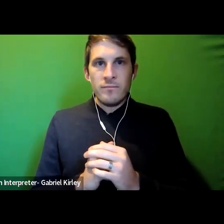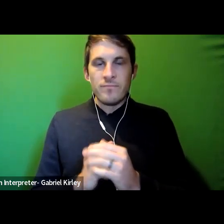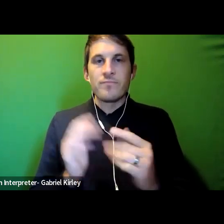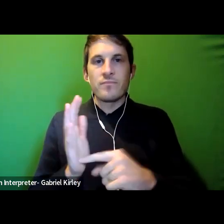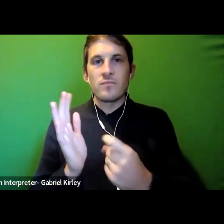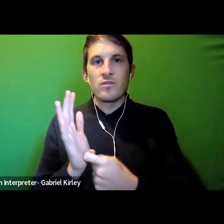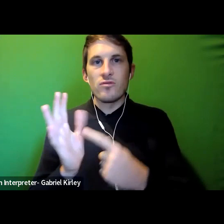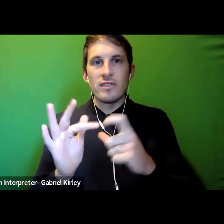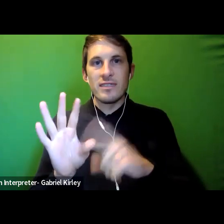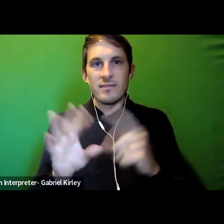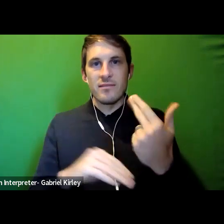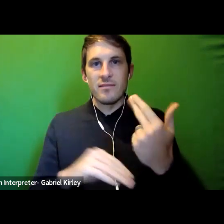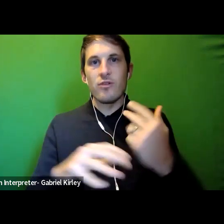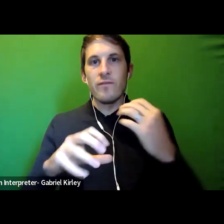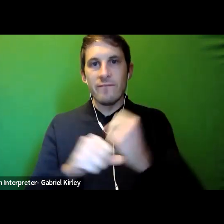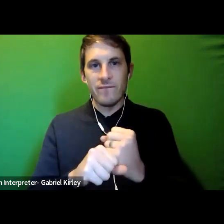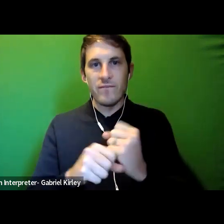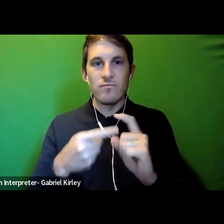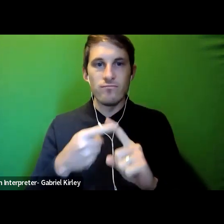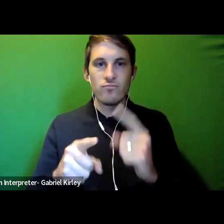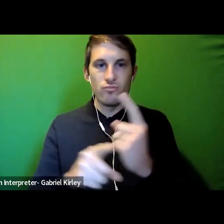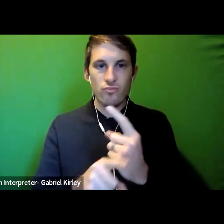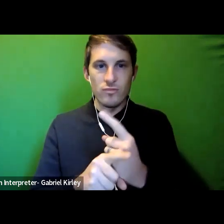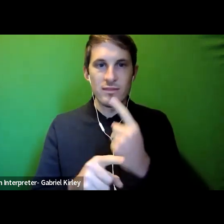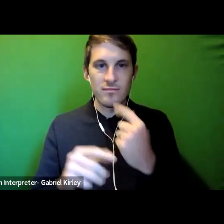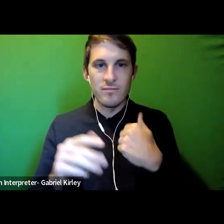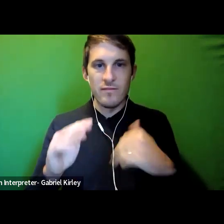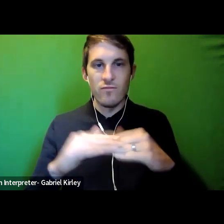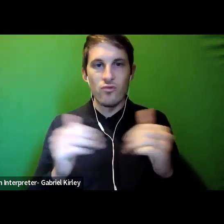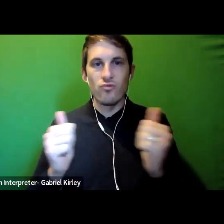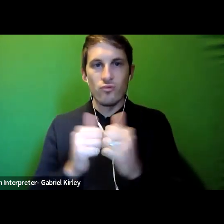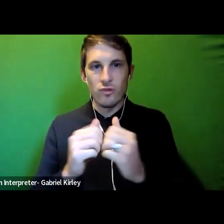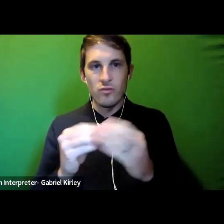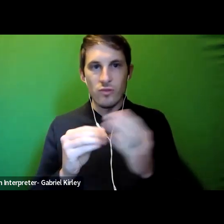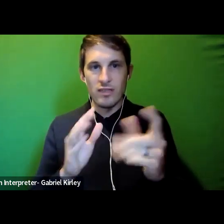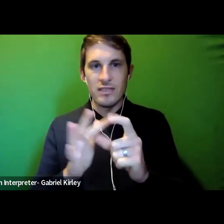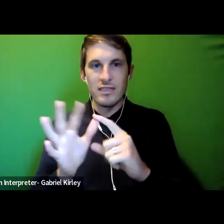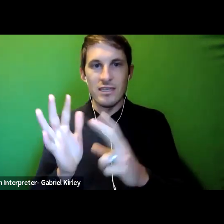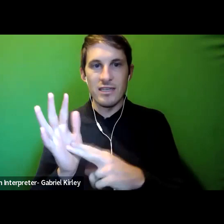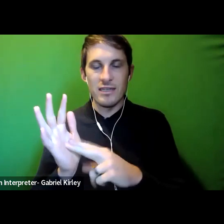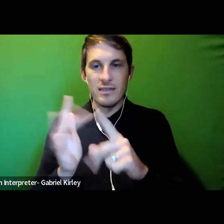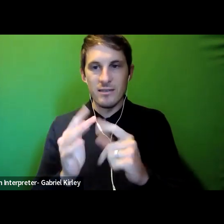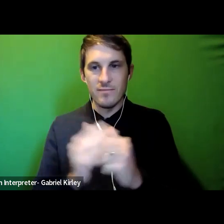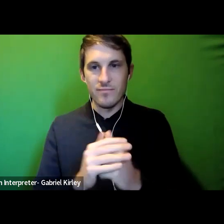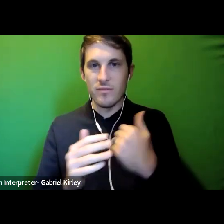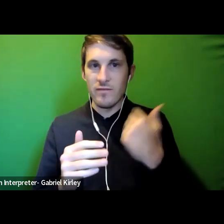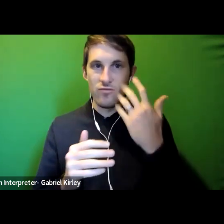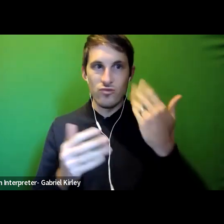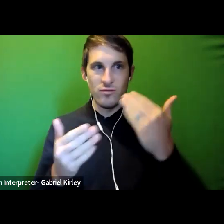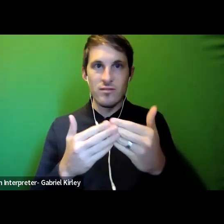Yeah, totally agree with Danny, and we are where we are now, working